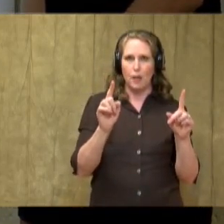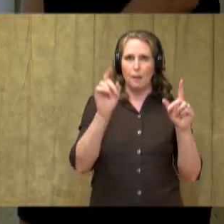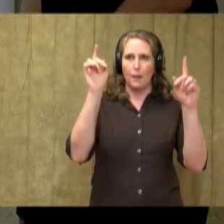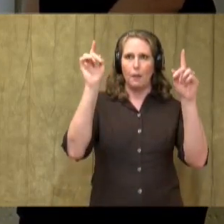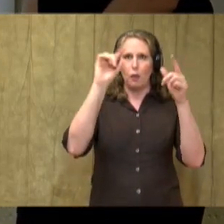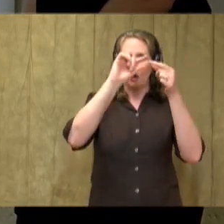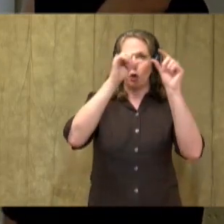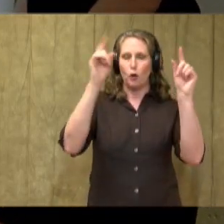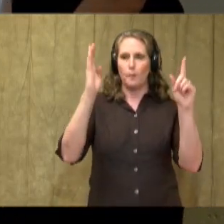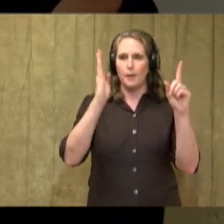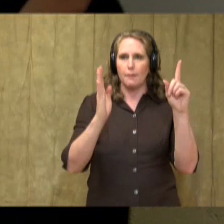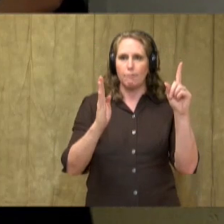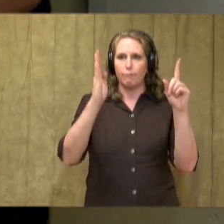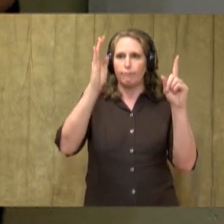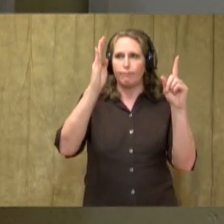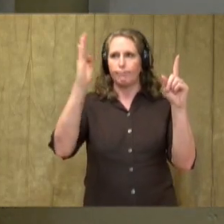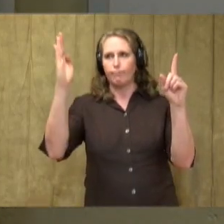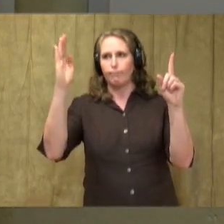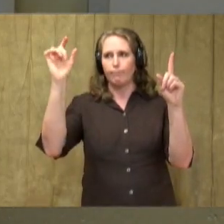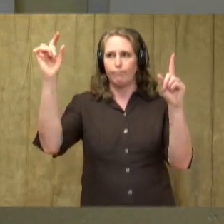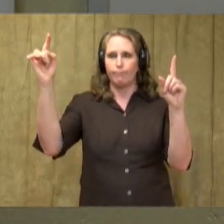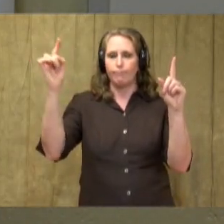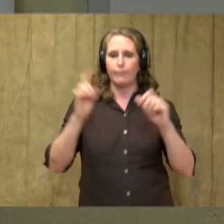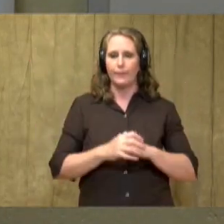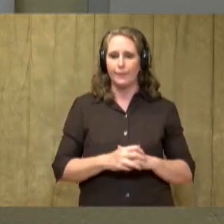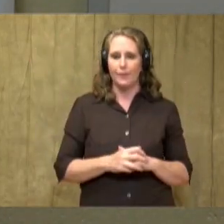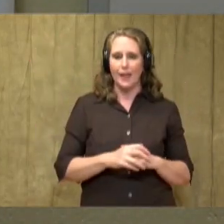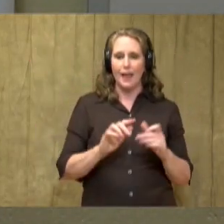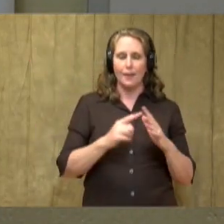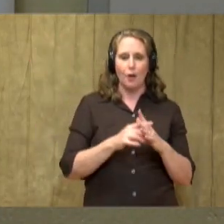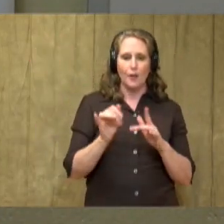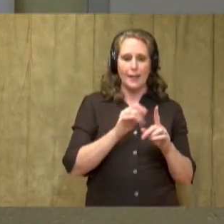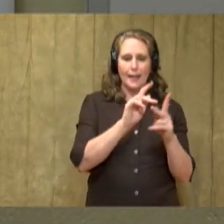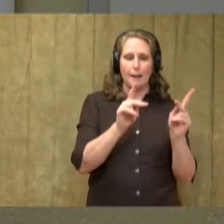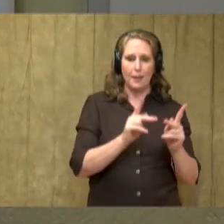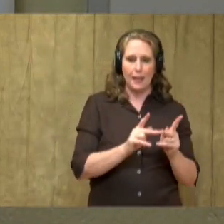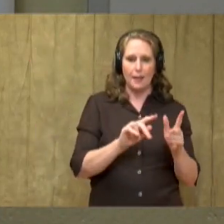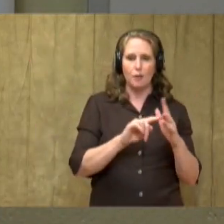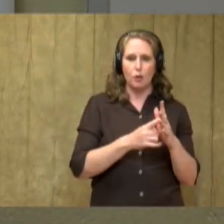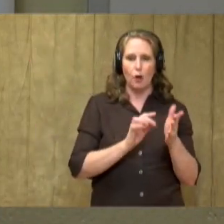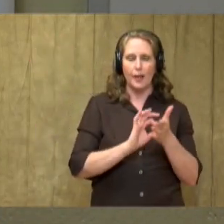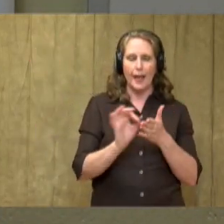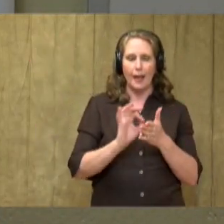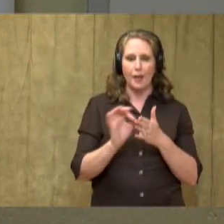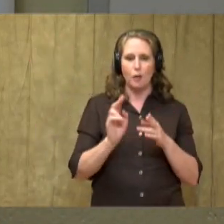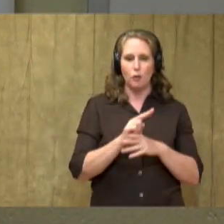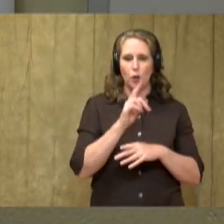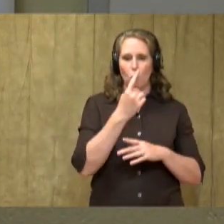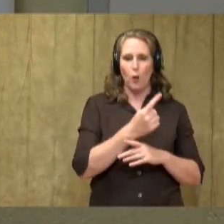the watch stops, and they all start at the same length. Let's start counting using our 1,